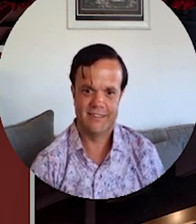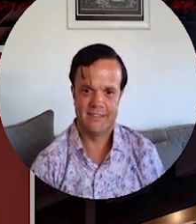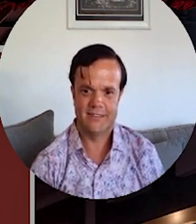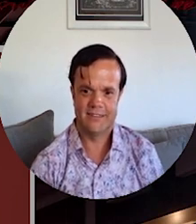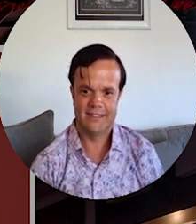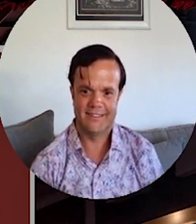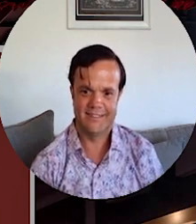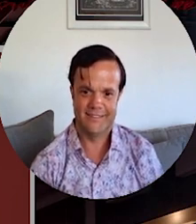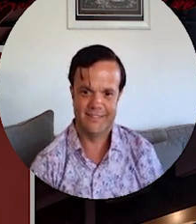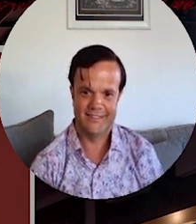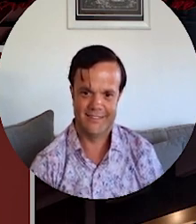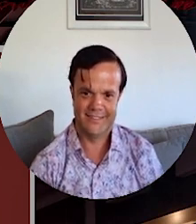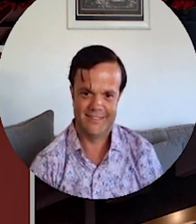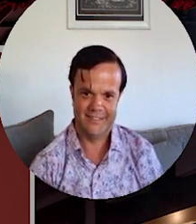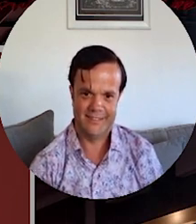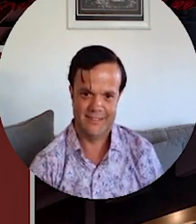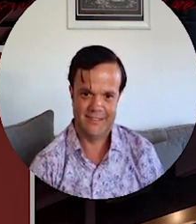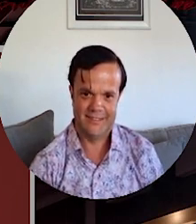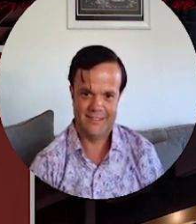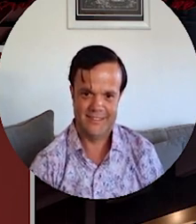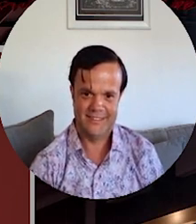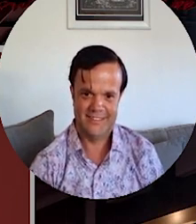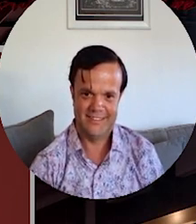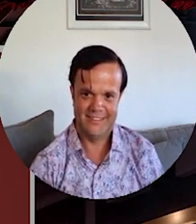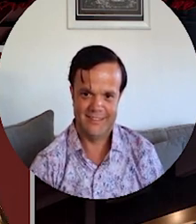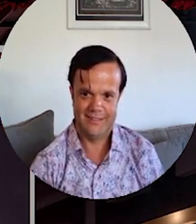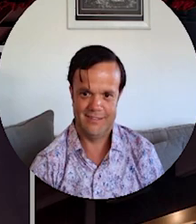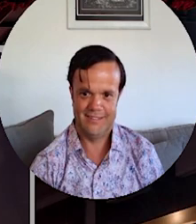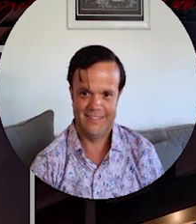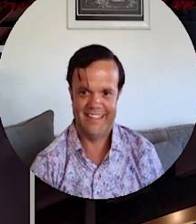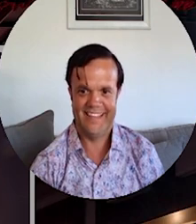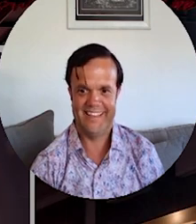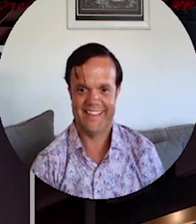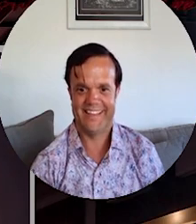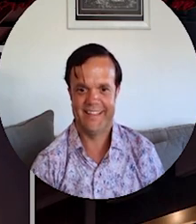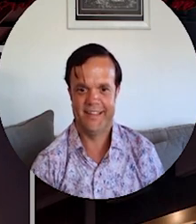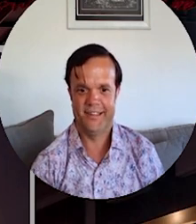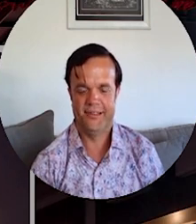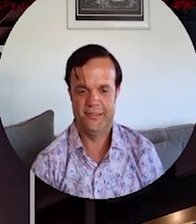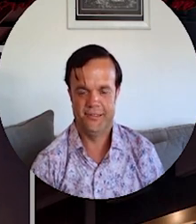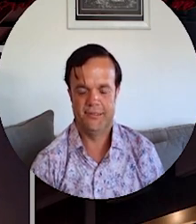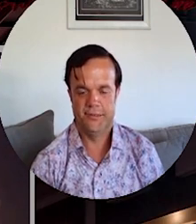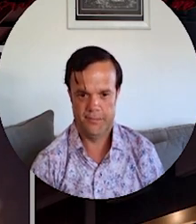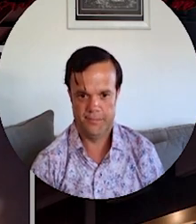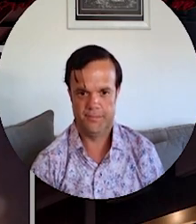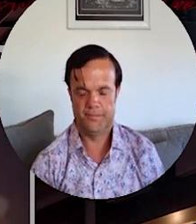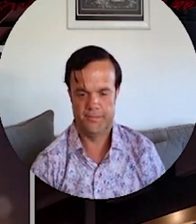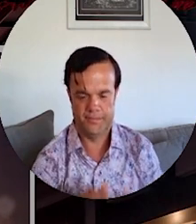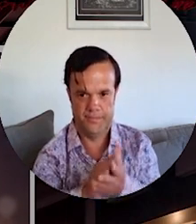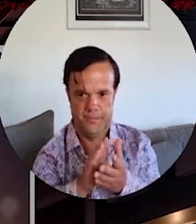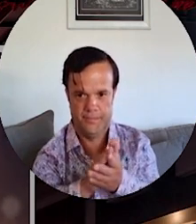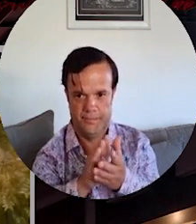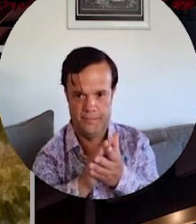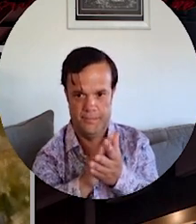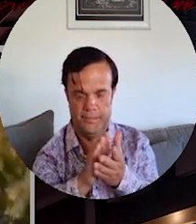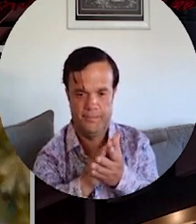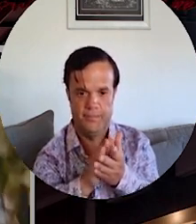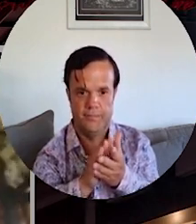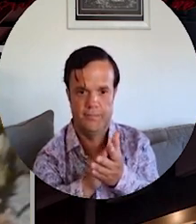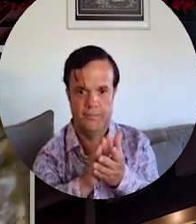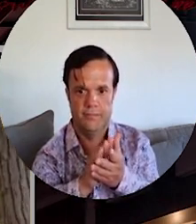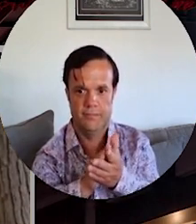Fame in St. Louis, so I'm really happy. Cody LaScala, Breaking Cody.